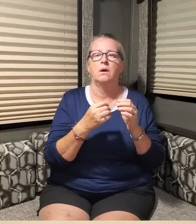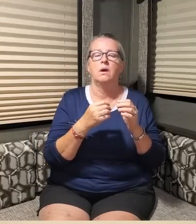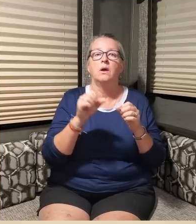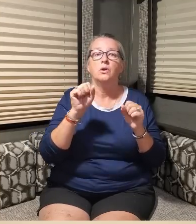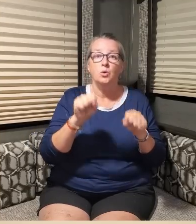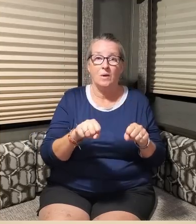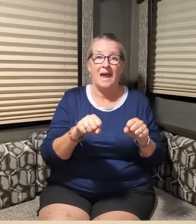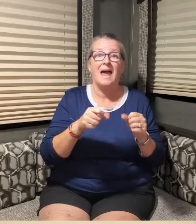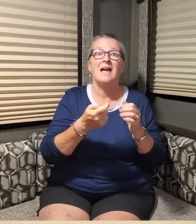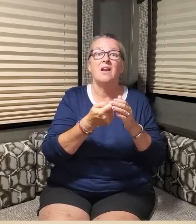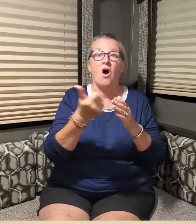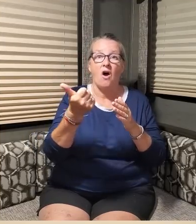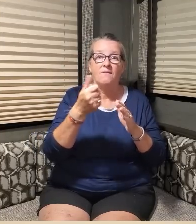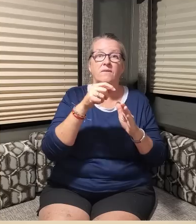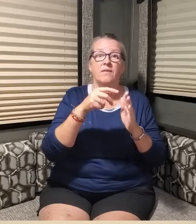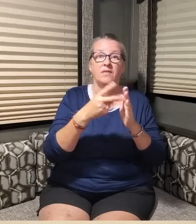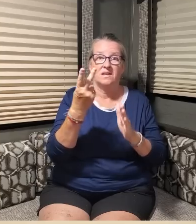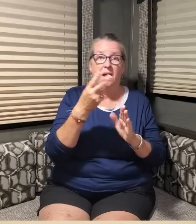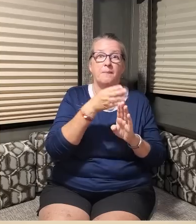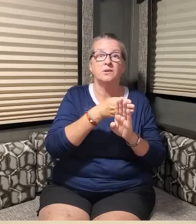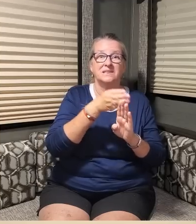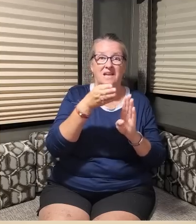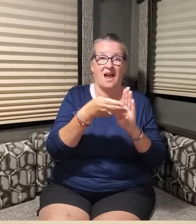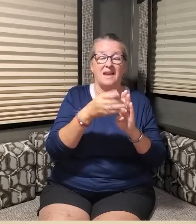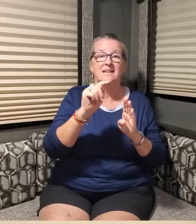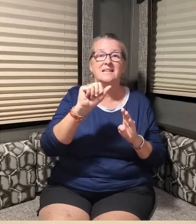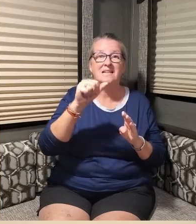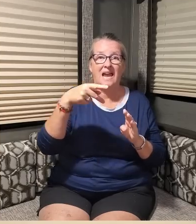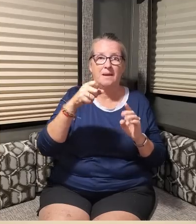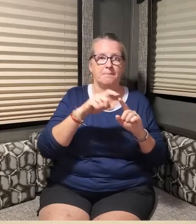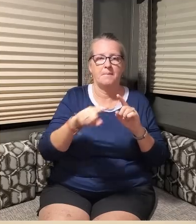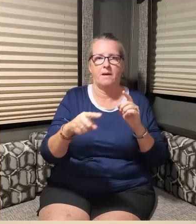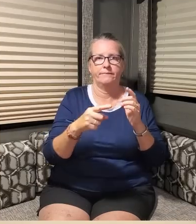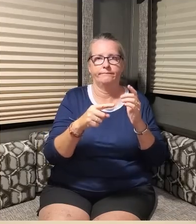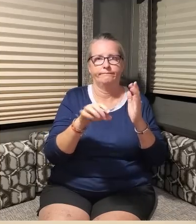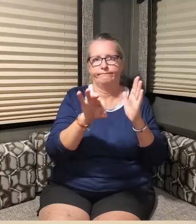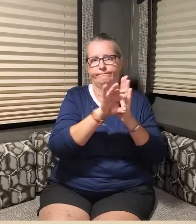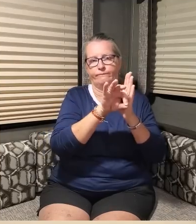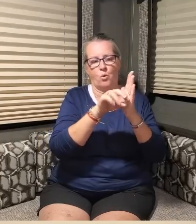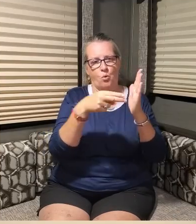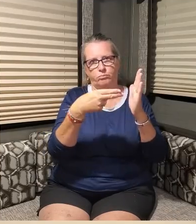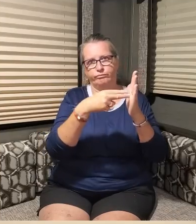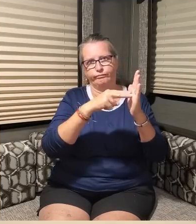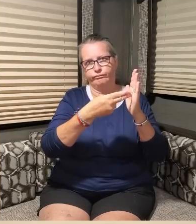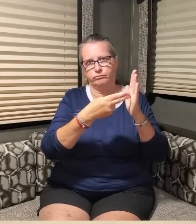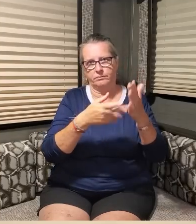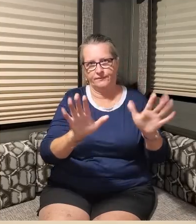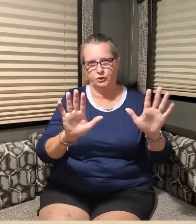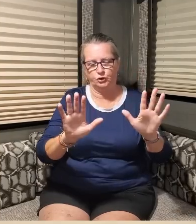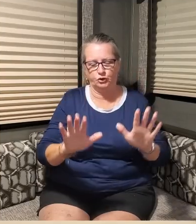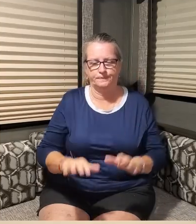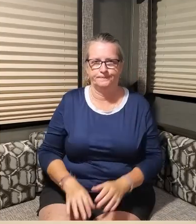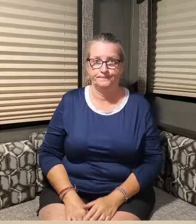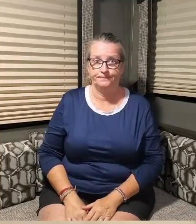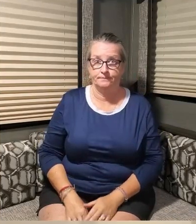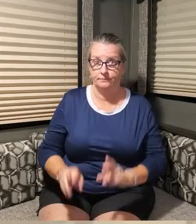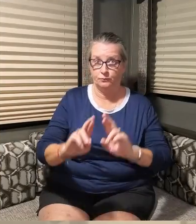get the double-sided tape off, but the screw's leaving a hole. So that's the order that we go in. Okay, let's show you how we do